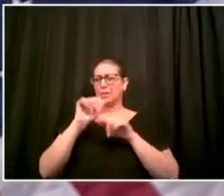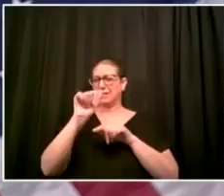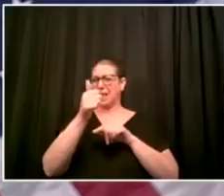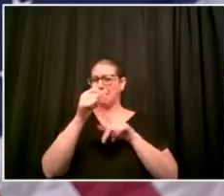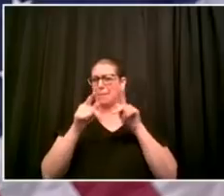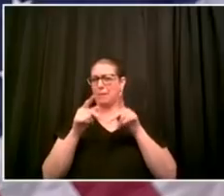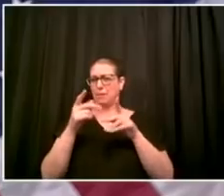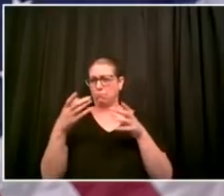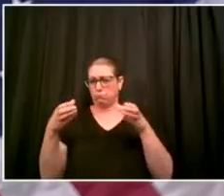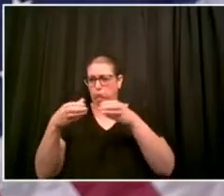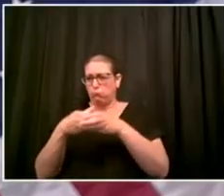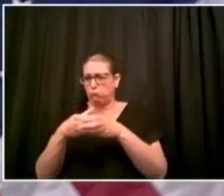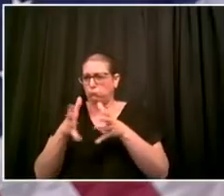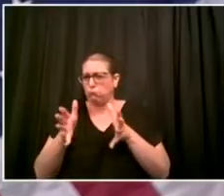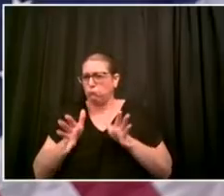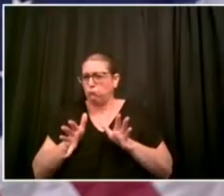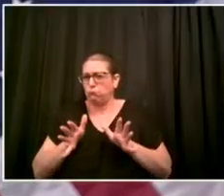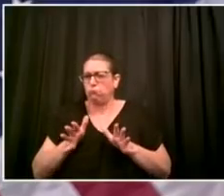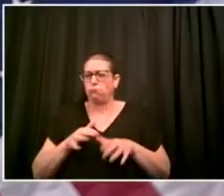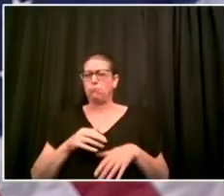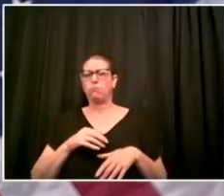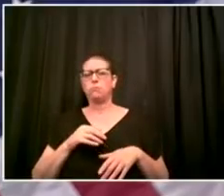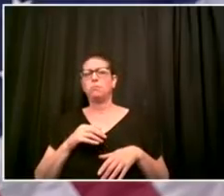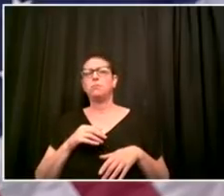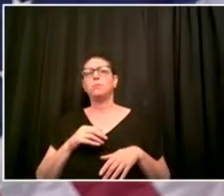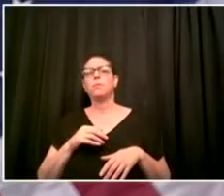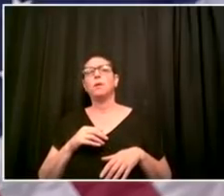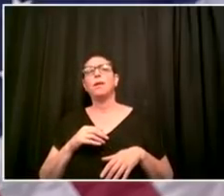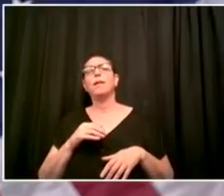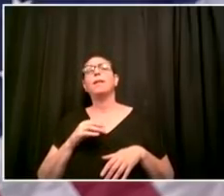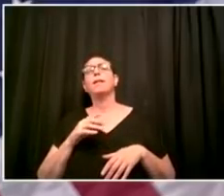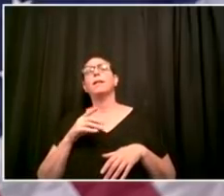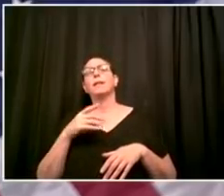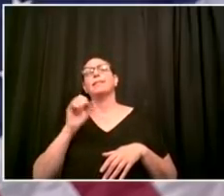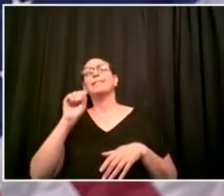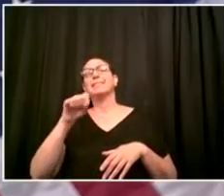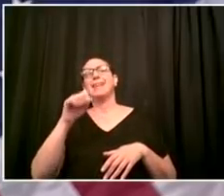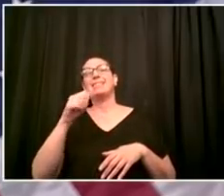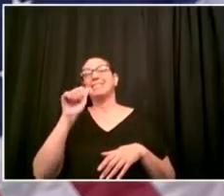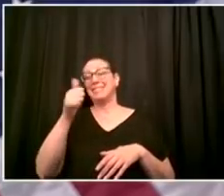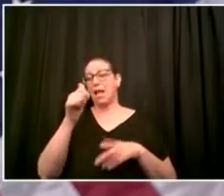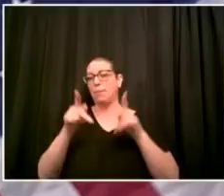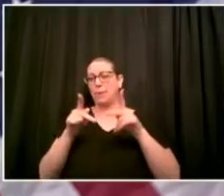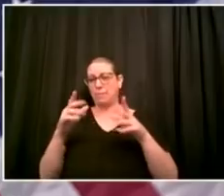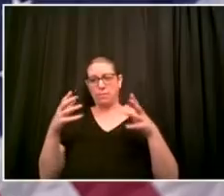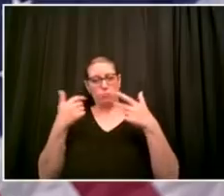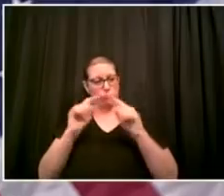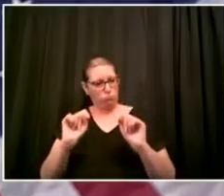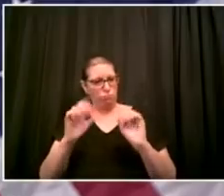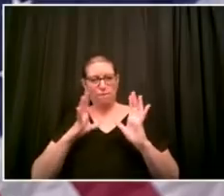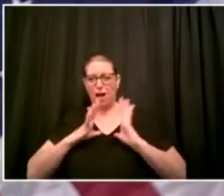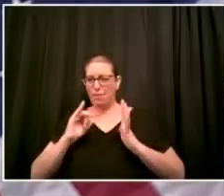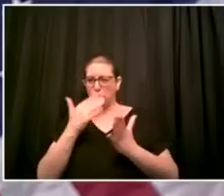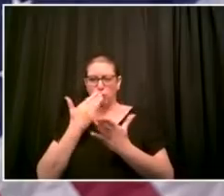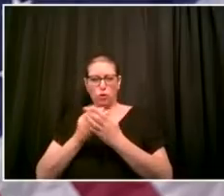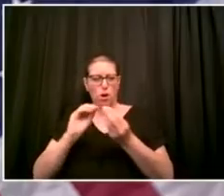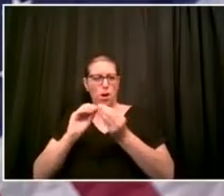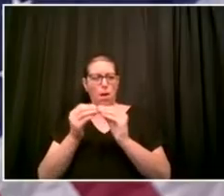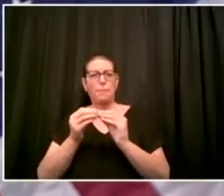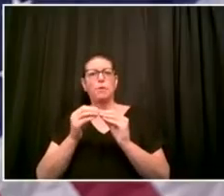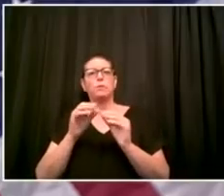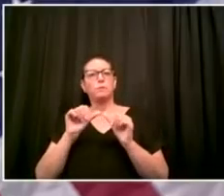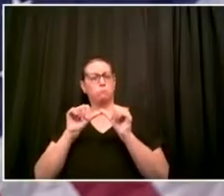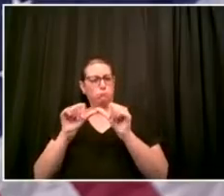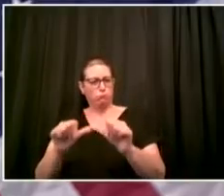maximum gathering, absolutely, we can work with that. We can make that work. And that makes sense whether it's a religious gathering